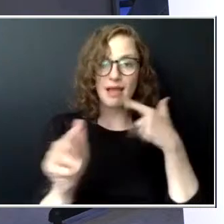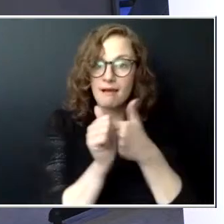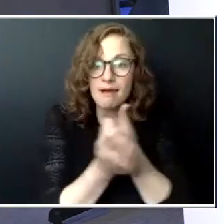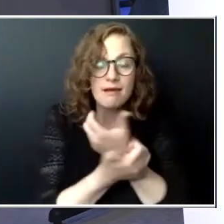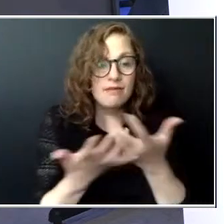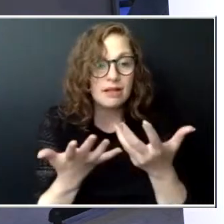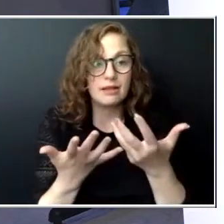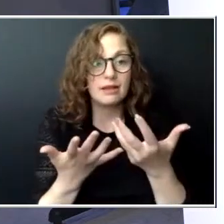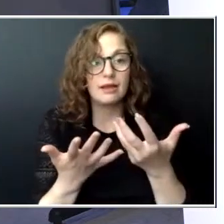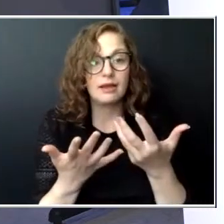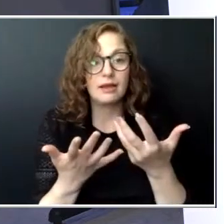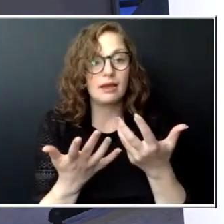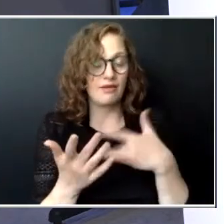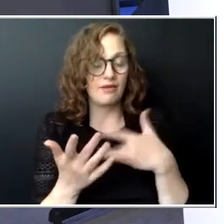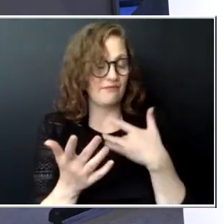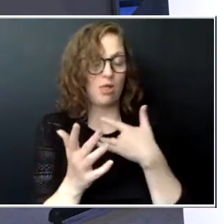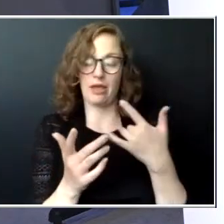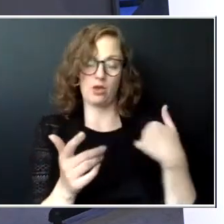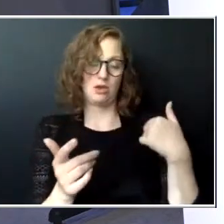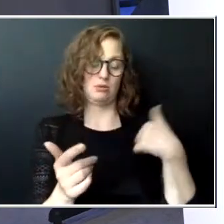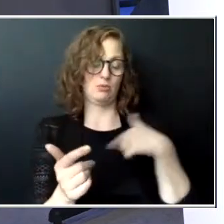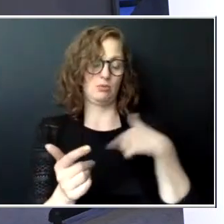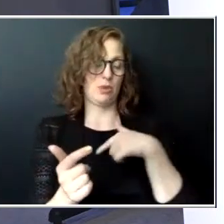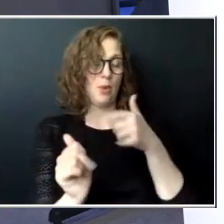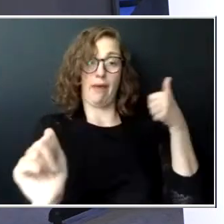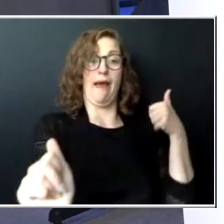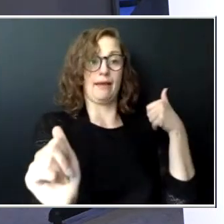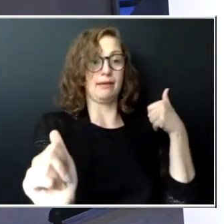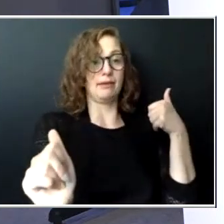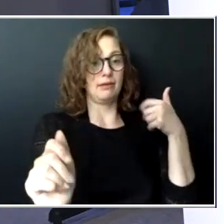we Sure. were, but fascinating catching up. And